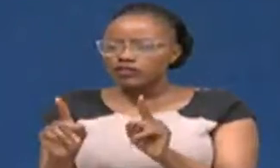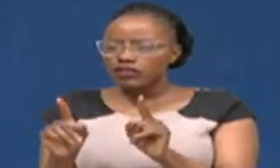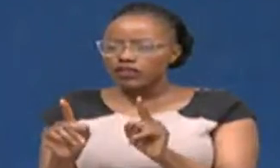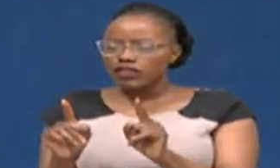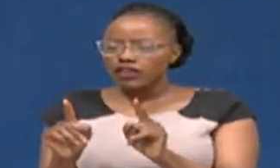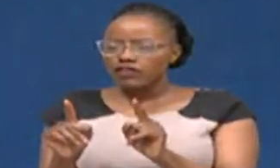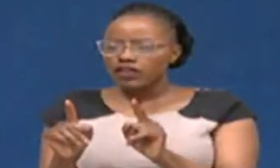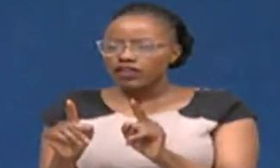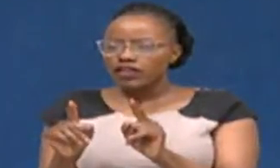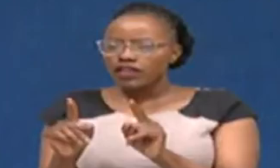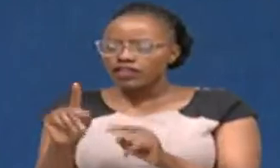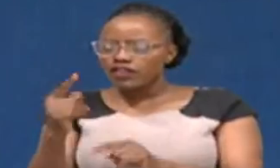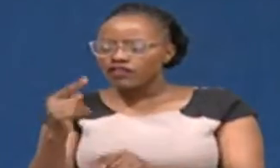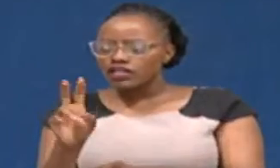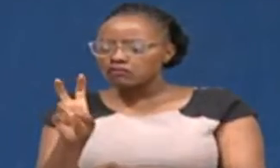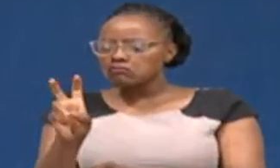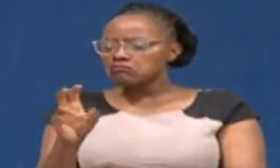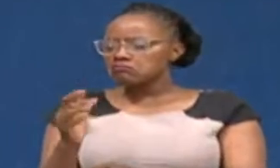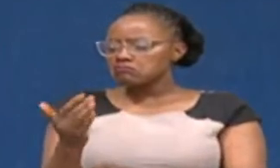they greeted me at first like